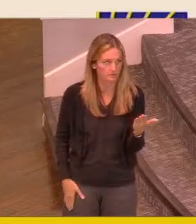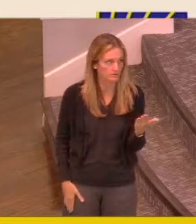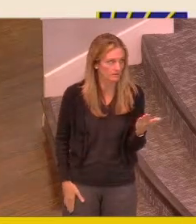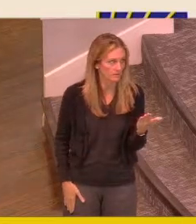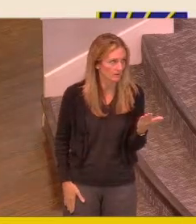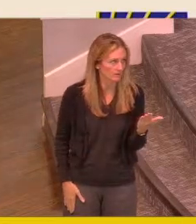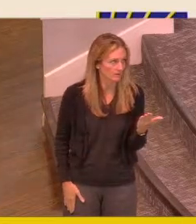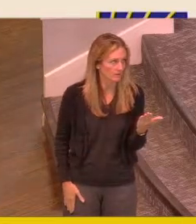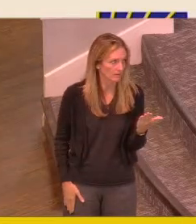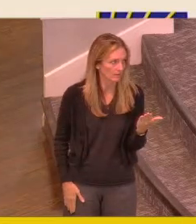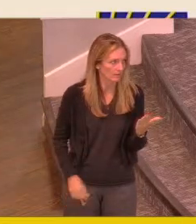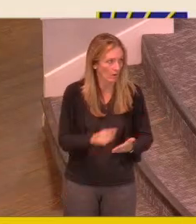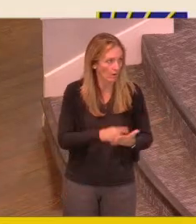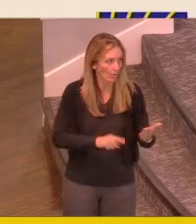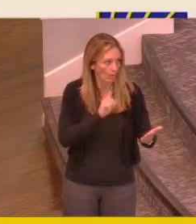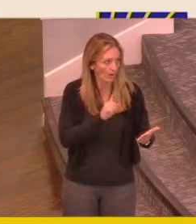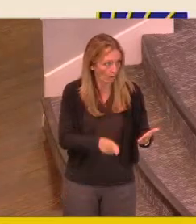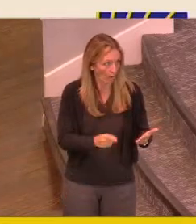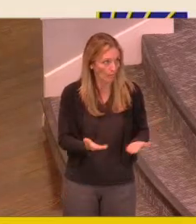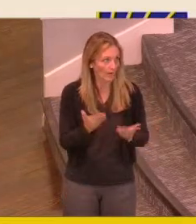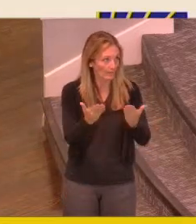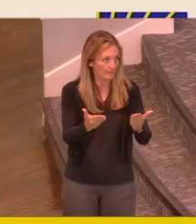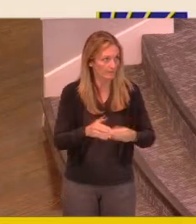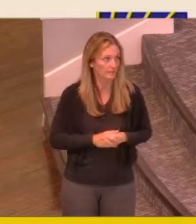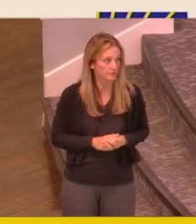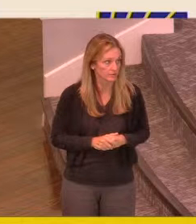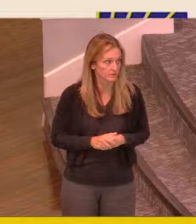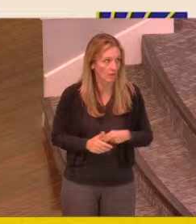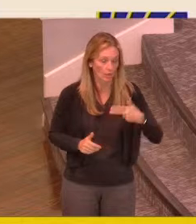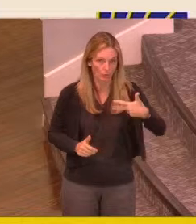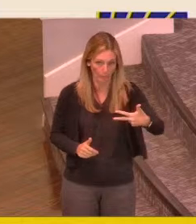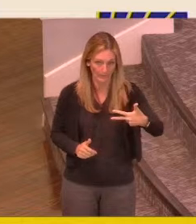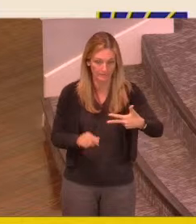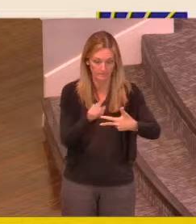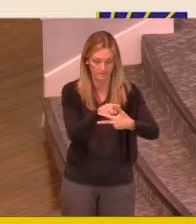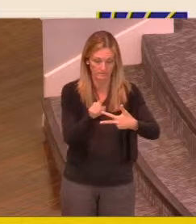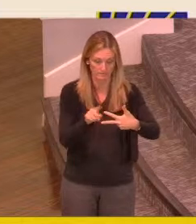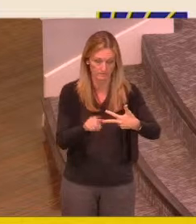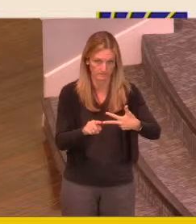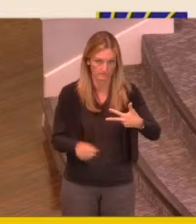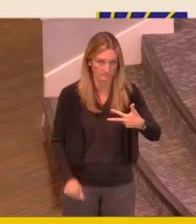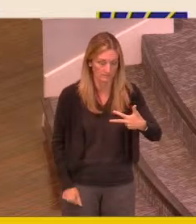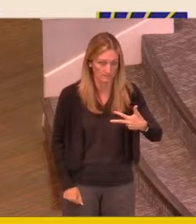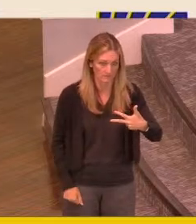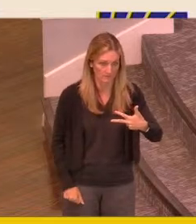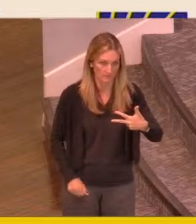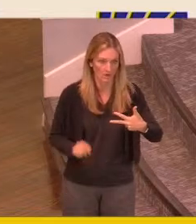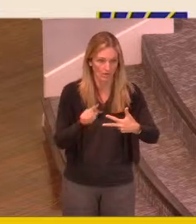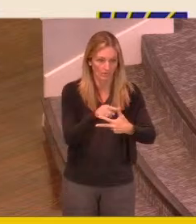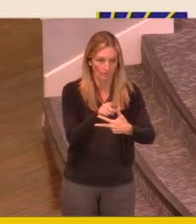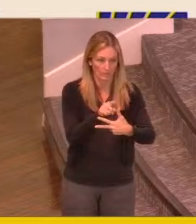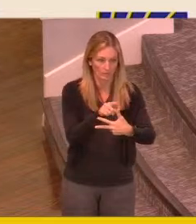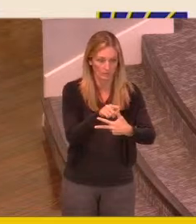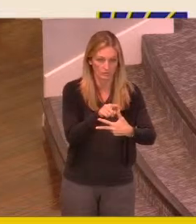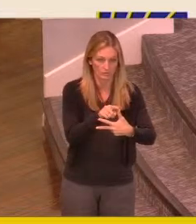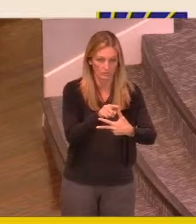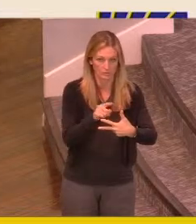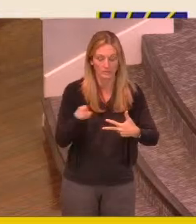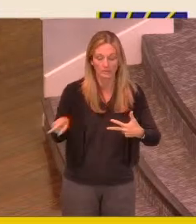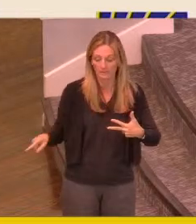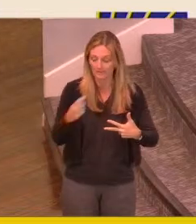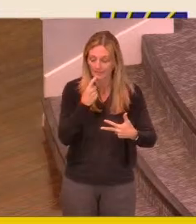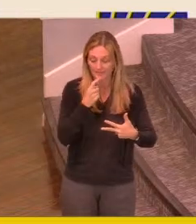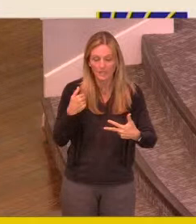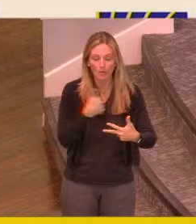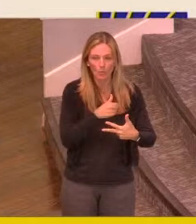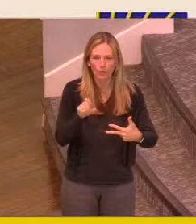So what are those recommendations? There were 3 main recommendations. The first was that we needed to